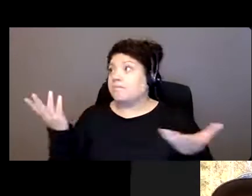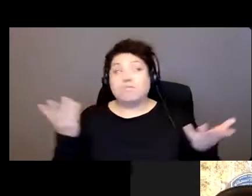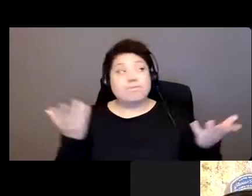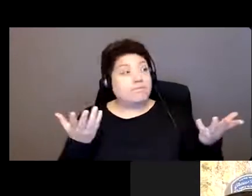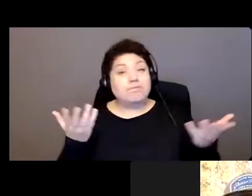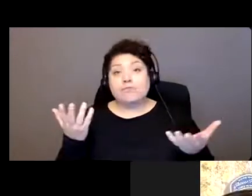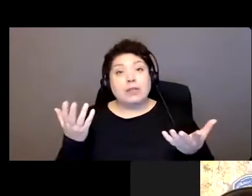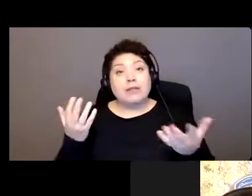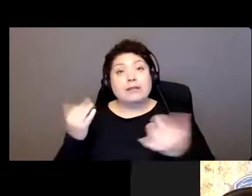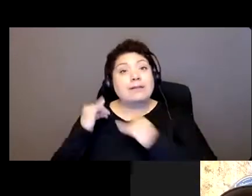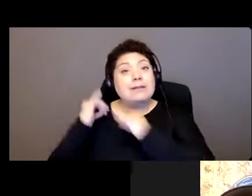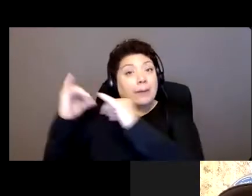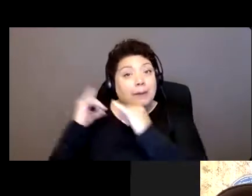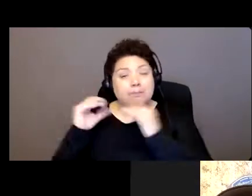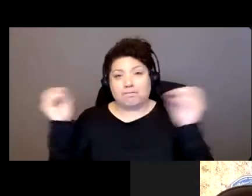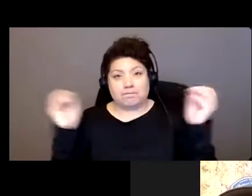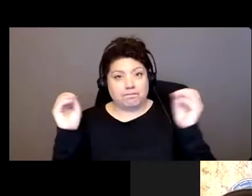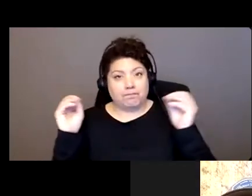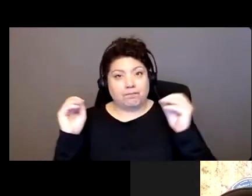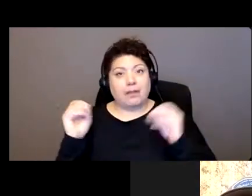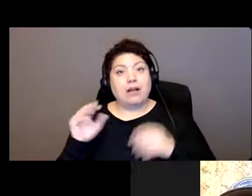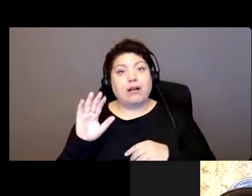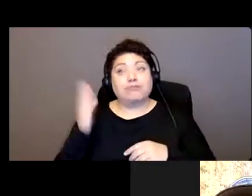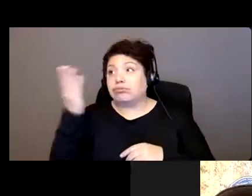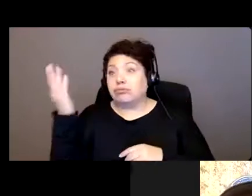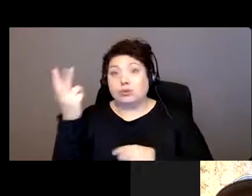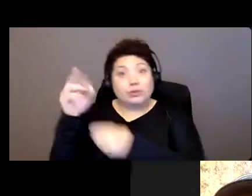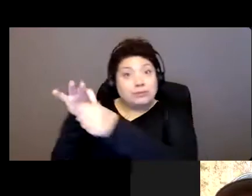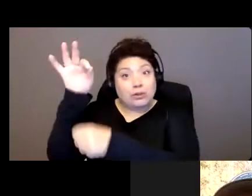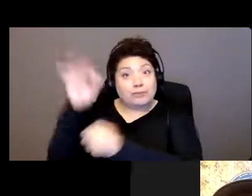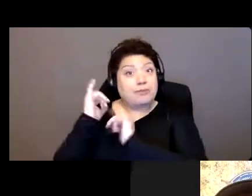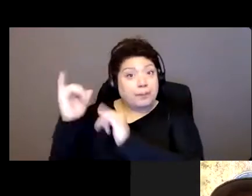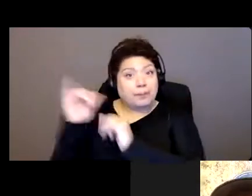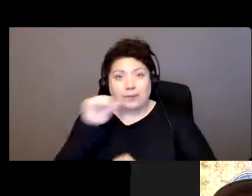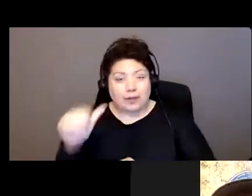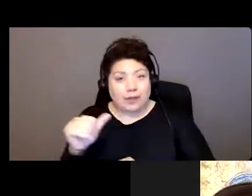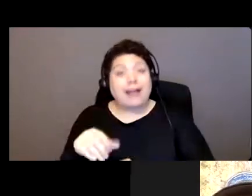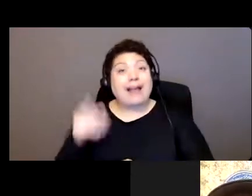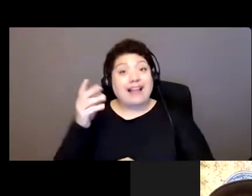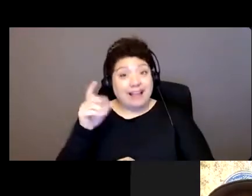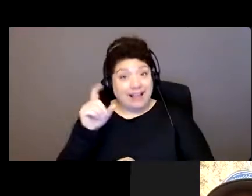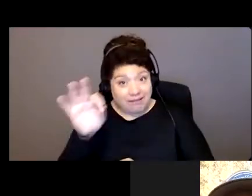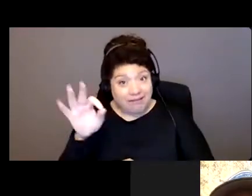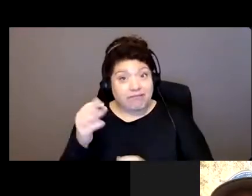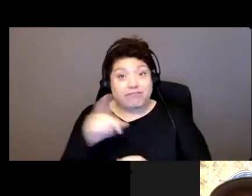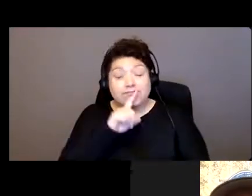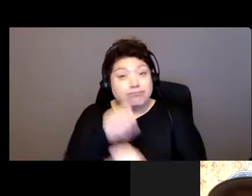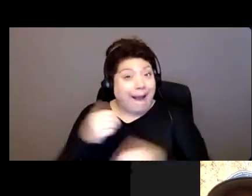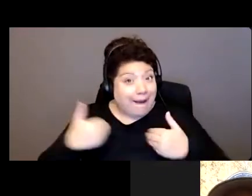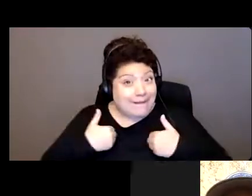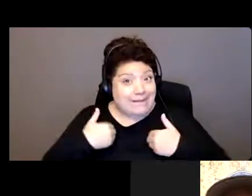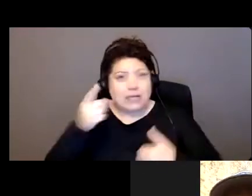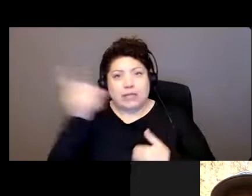people that looked like me or that were like me. And if there were, they sure weren't out, because in a small town, it's too scary to be